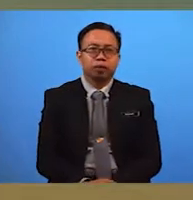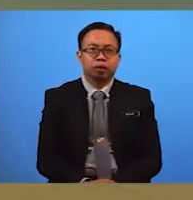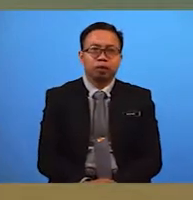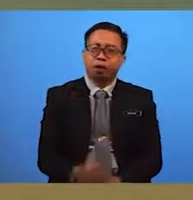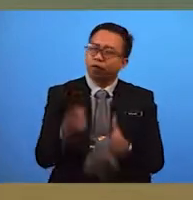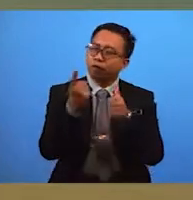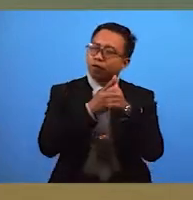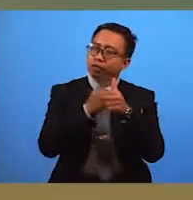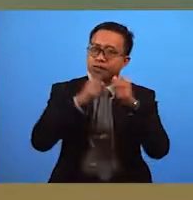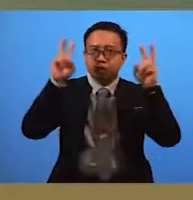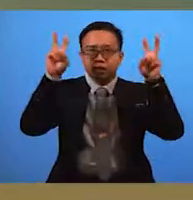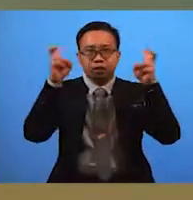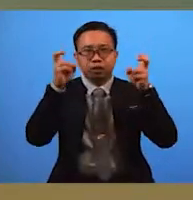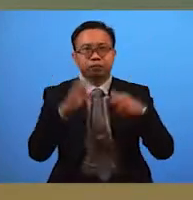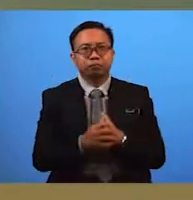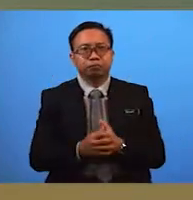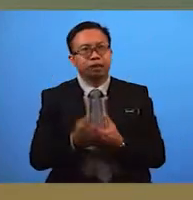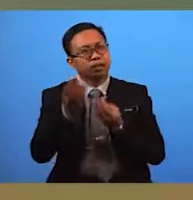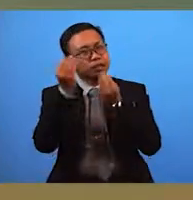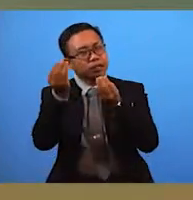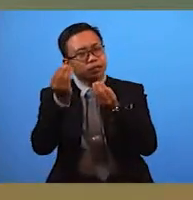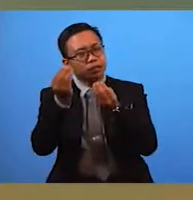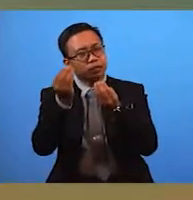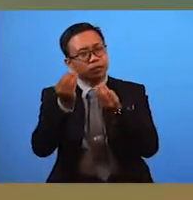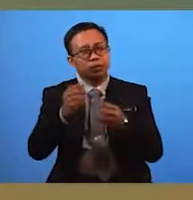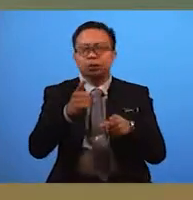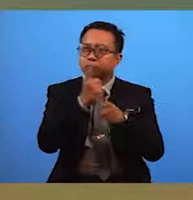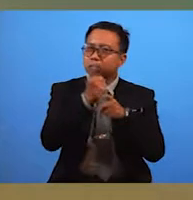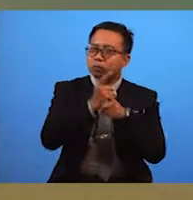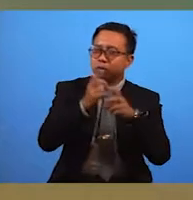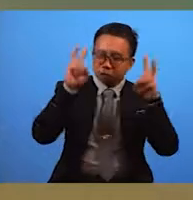First, you have the title. Give a suitable title for your